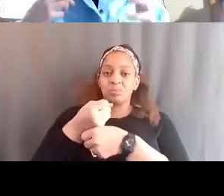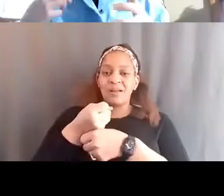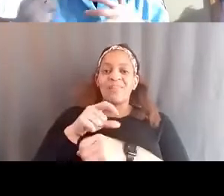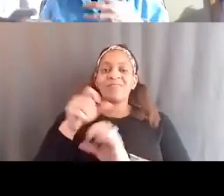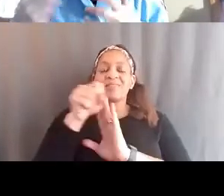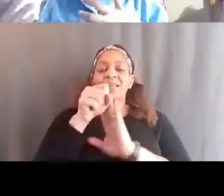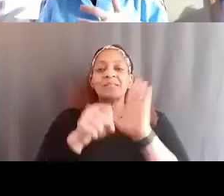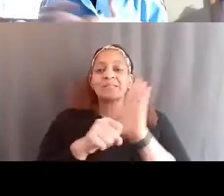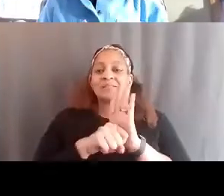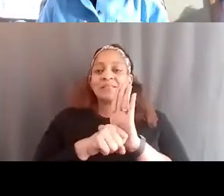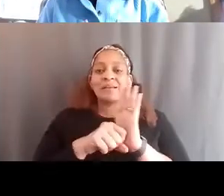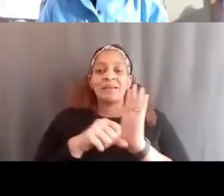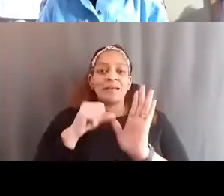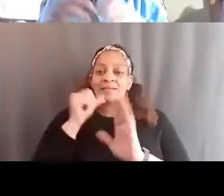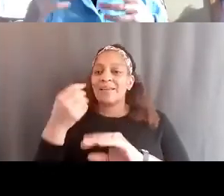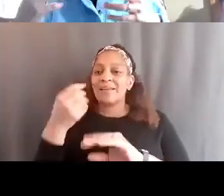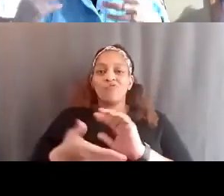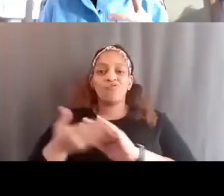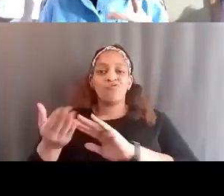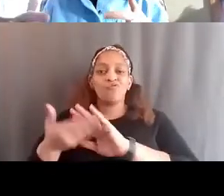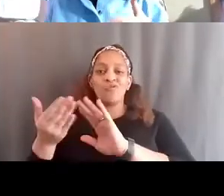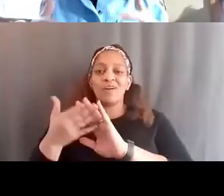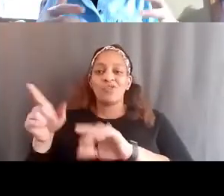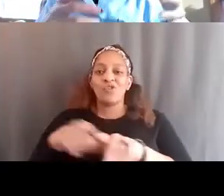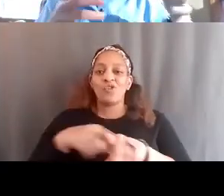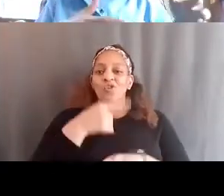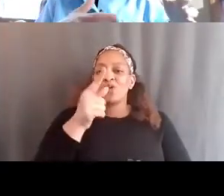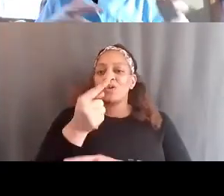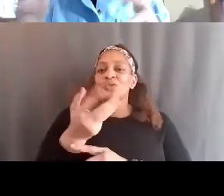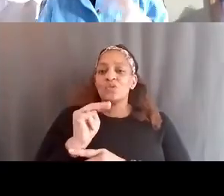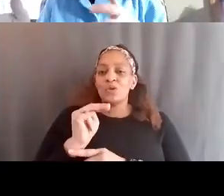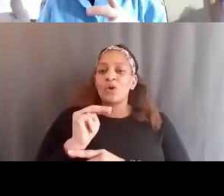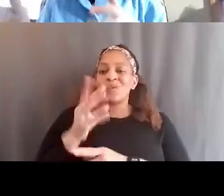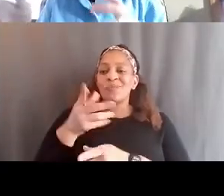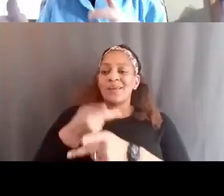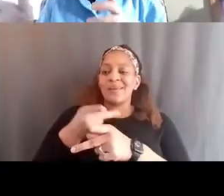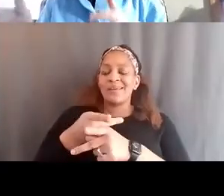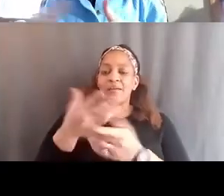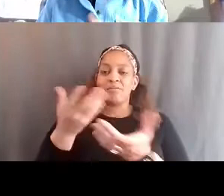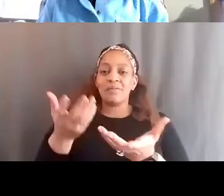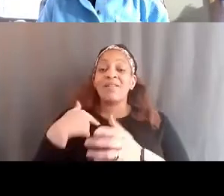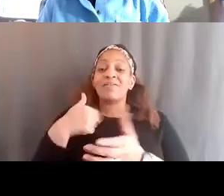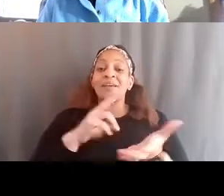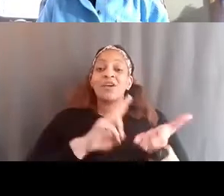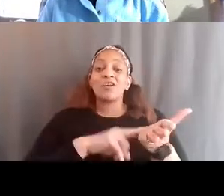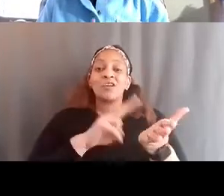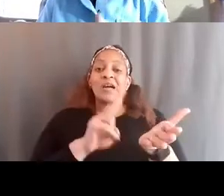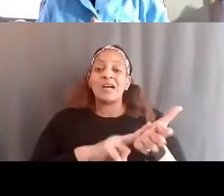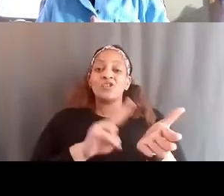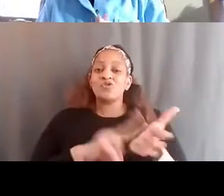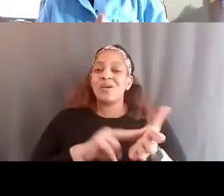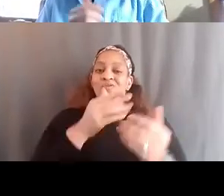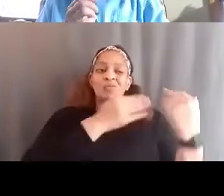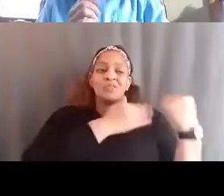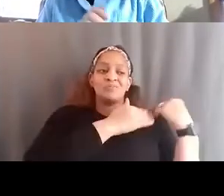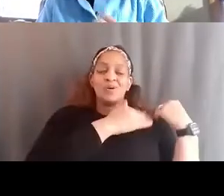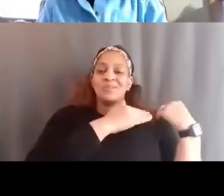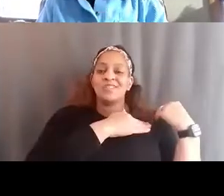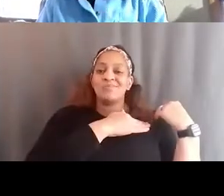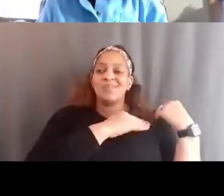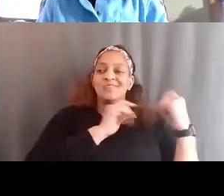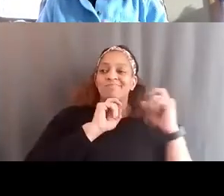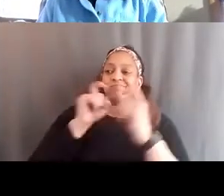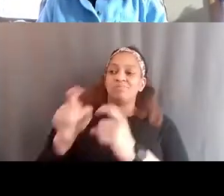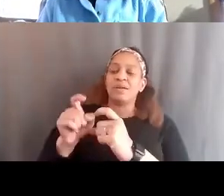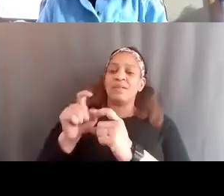longer runs the long-term care system per se. They contract out the responsibility to managed